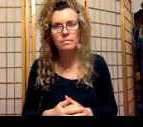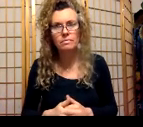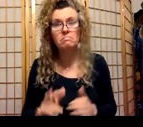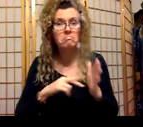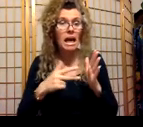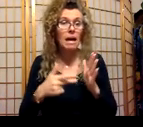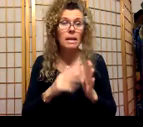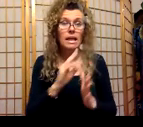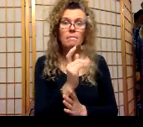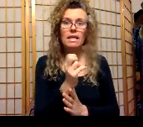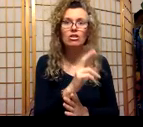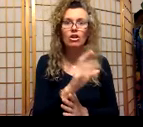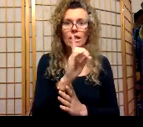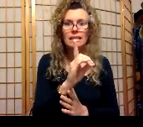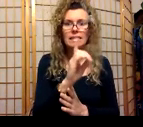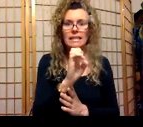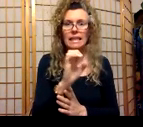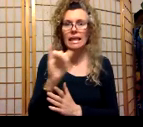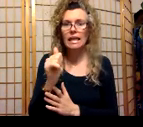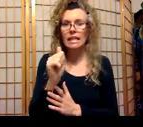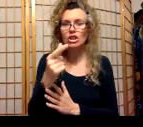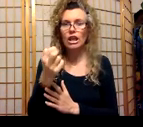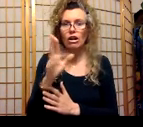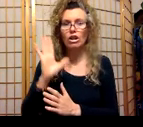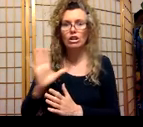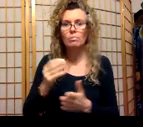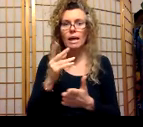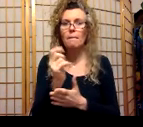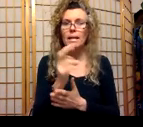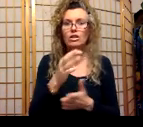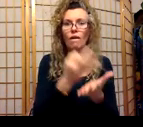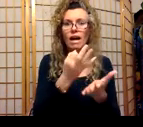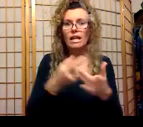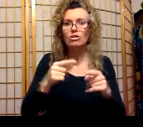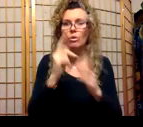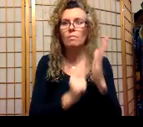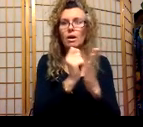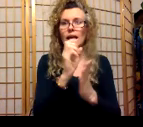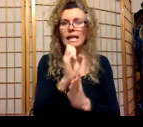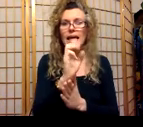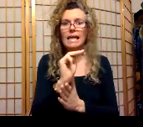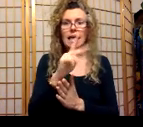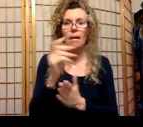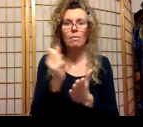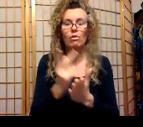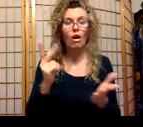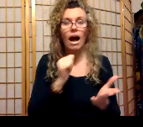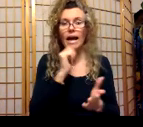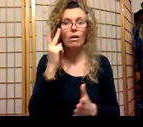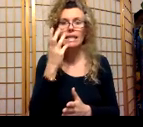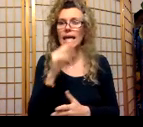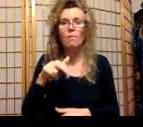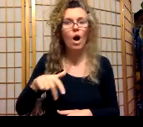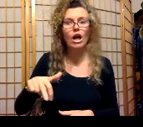I mean, Minister De Jager used to be Minister of Finance during the period of the ESM approval. I don't see